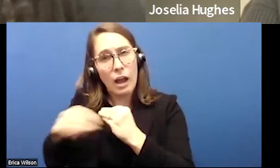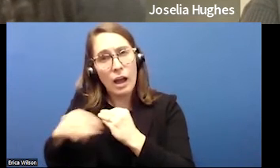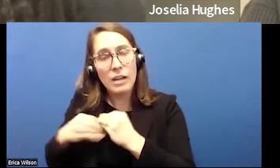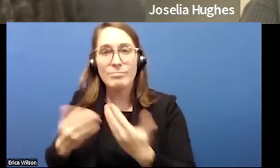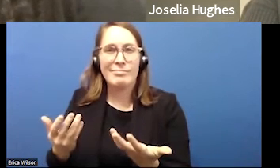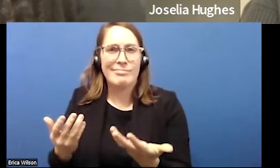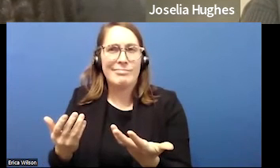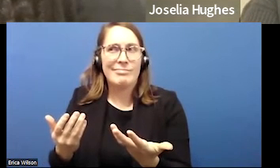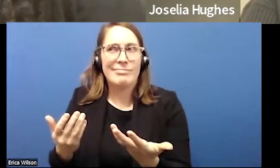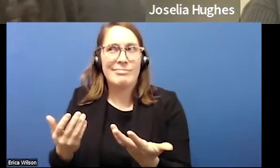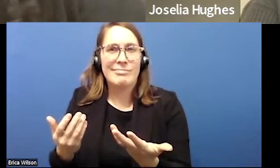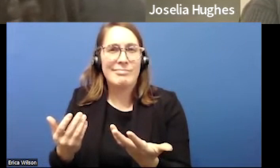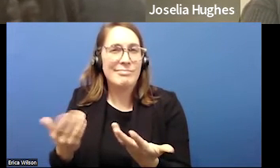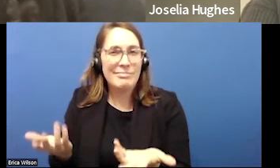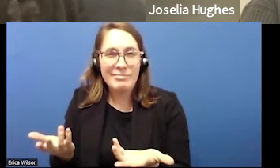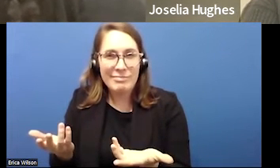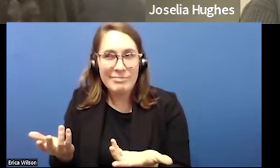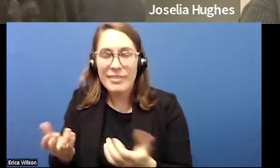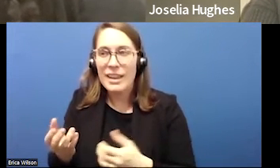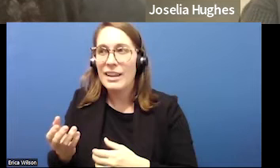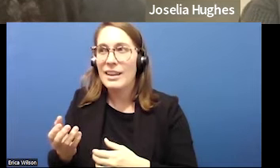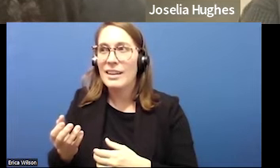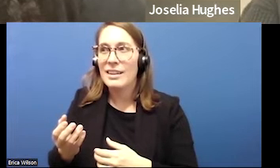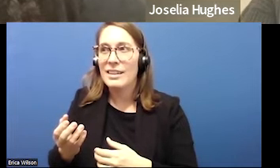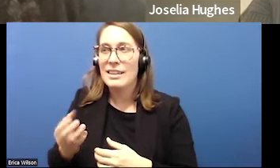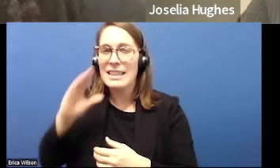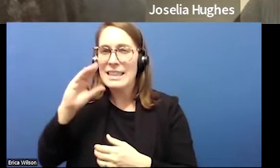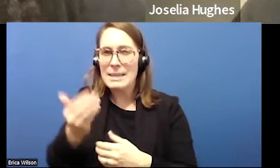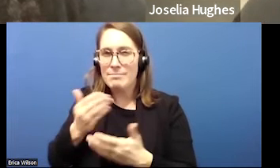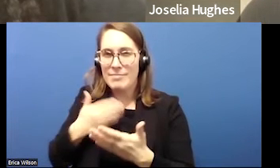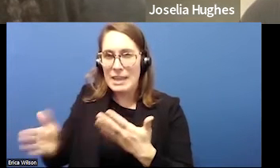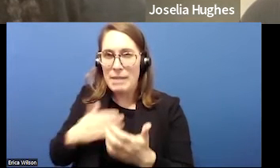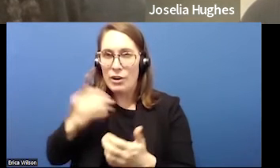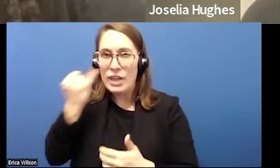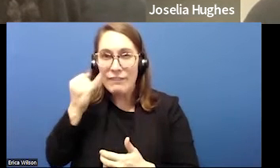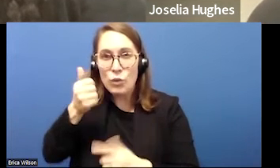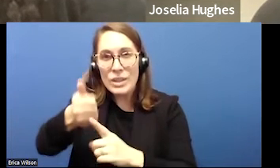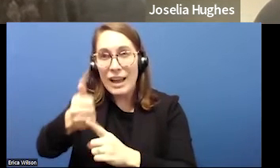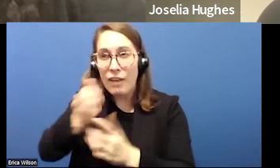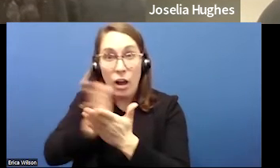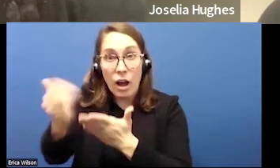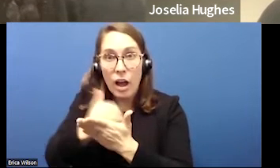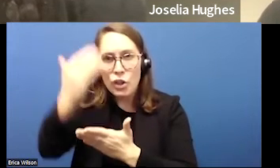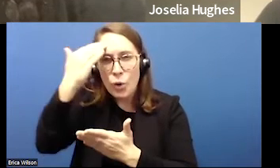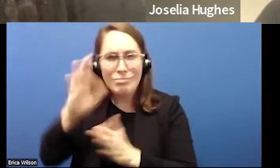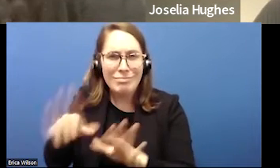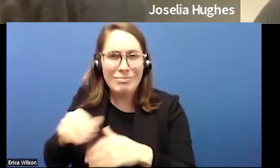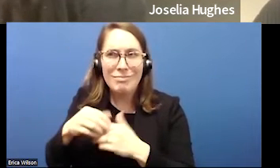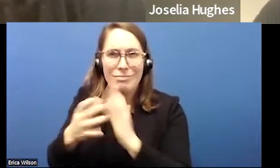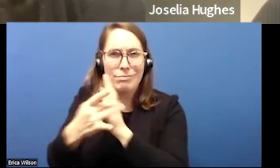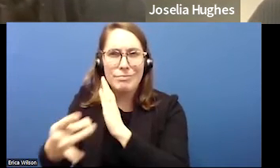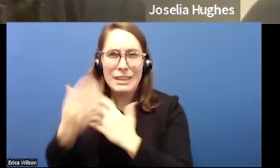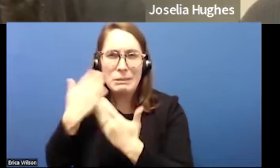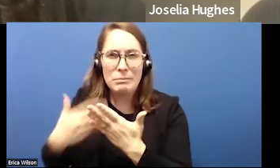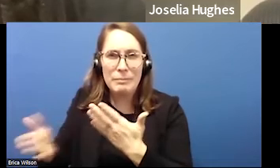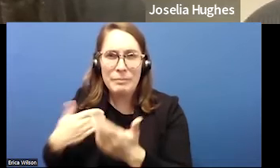you know, I don't really know if one can be, if being well versed even matters at that point. Yeah,